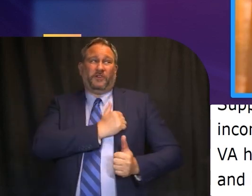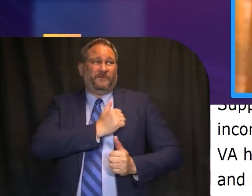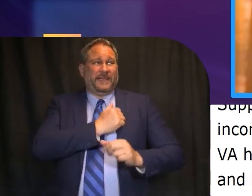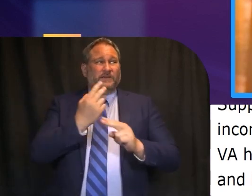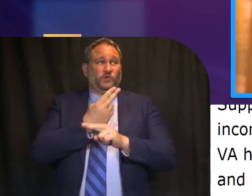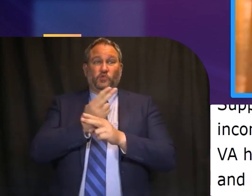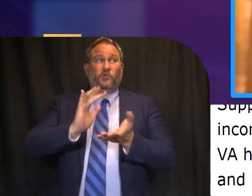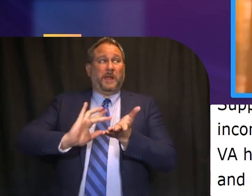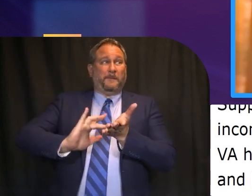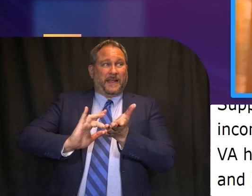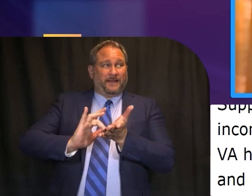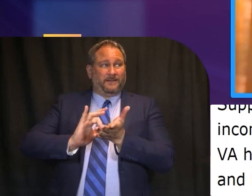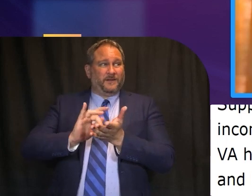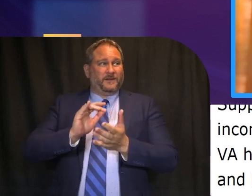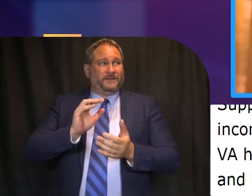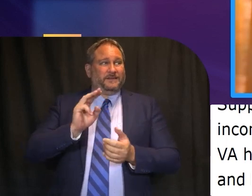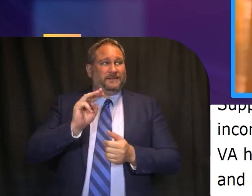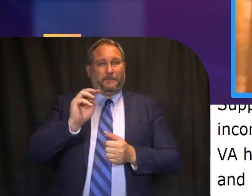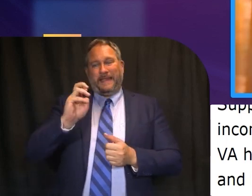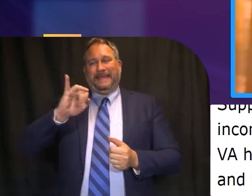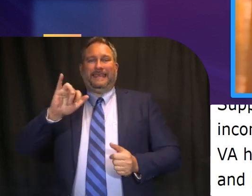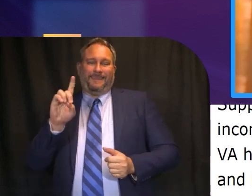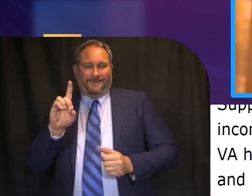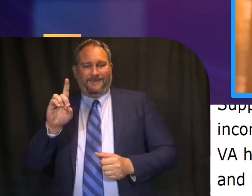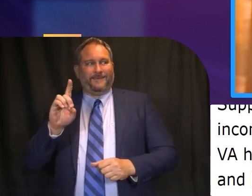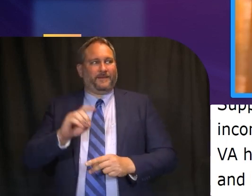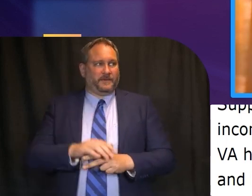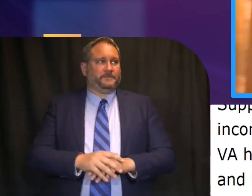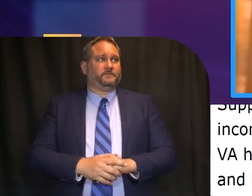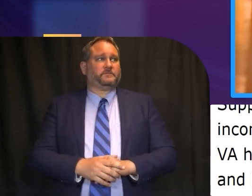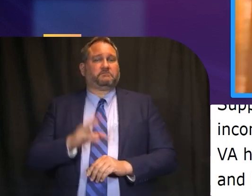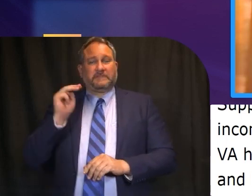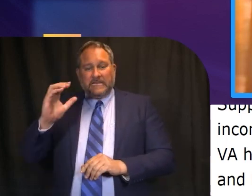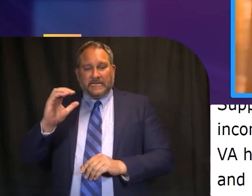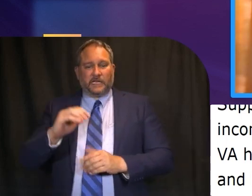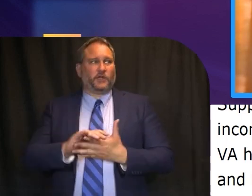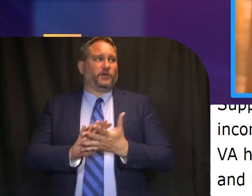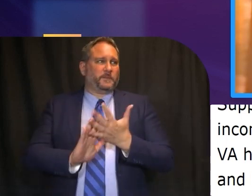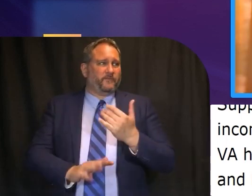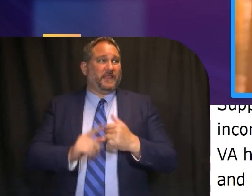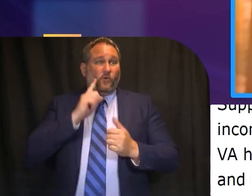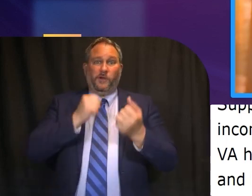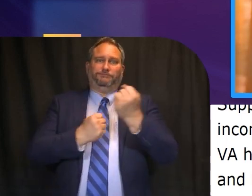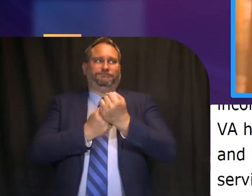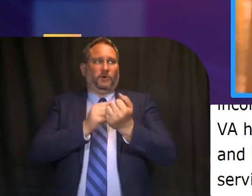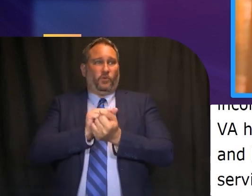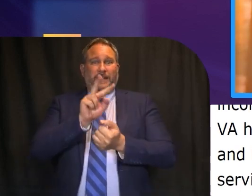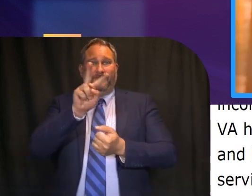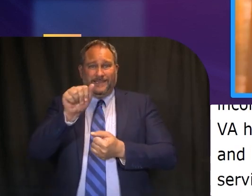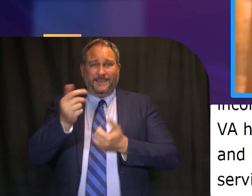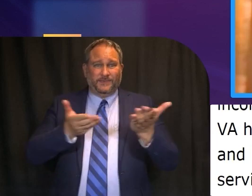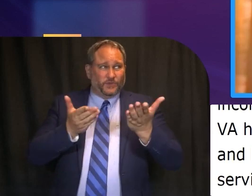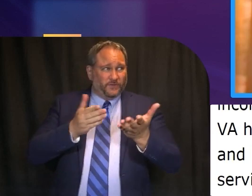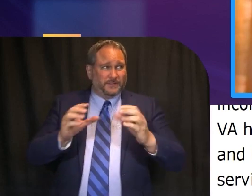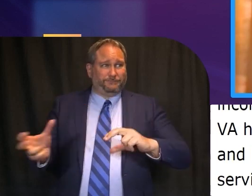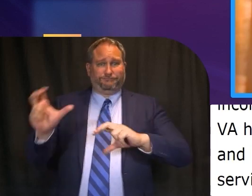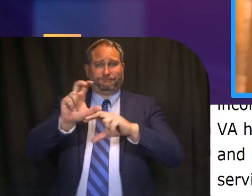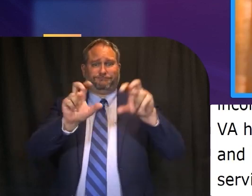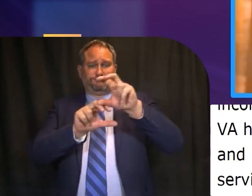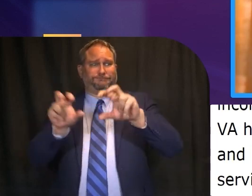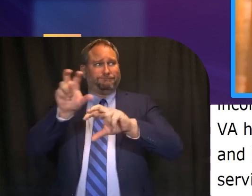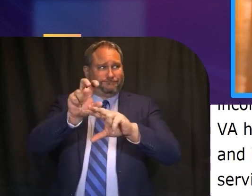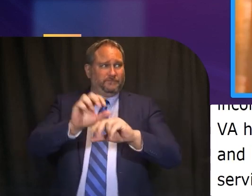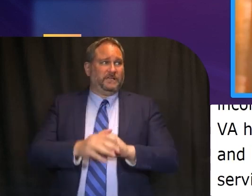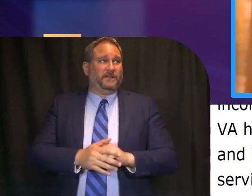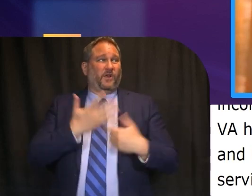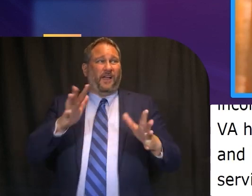SSI/SSDI to supplement VA health services, which, as I've already told you, leaves a lot to be desired. None of these are